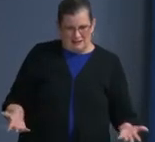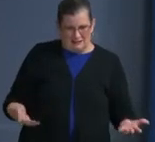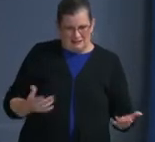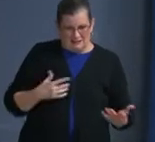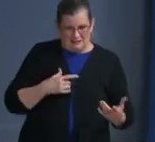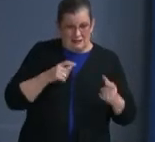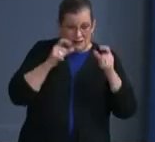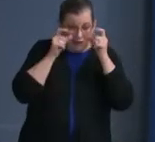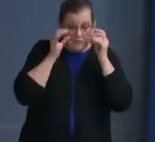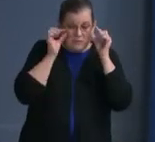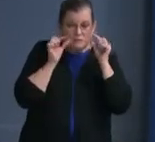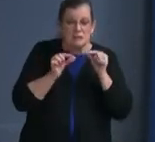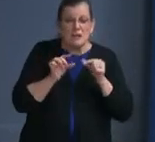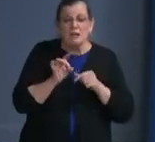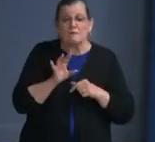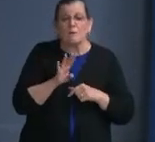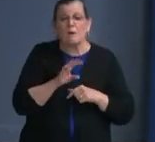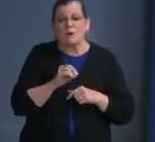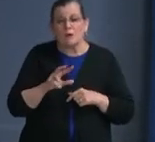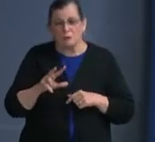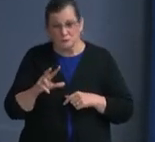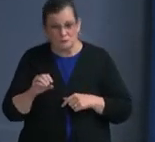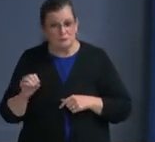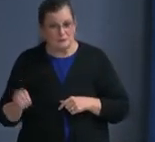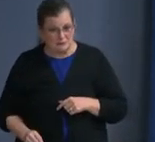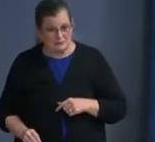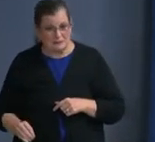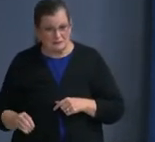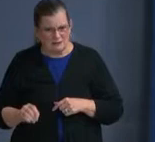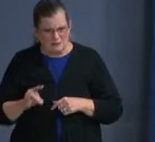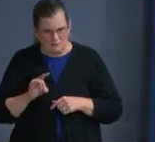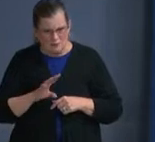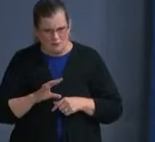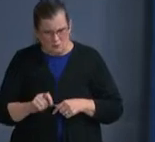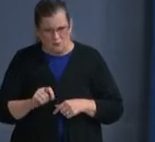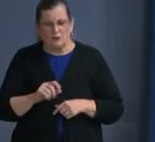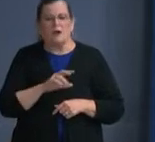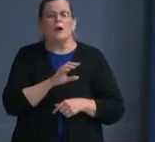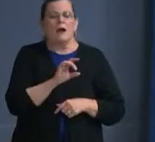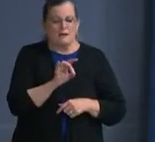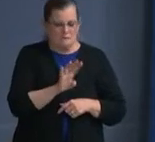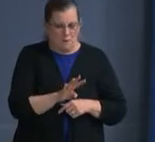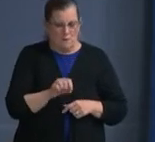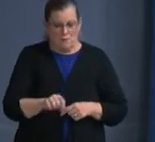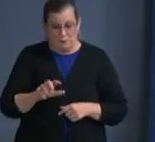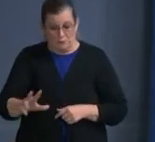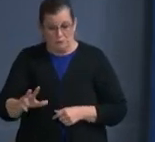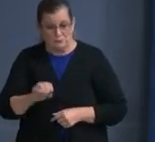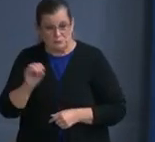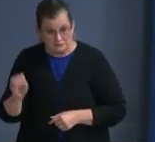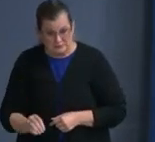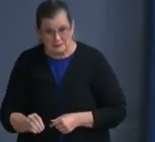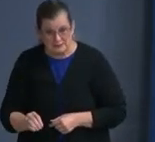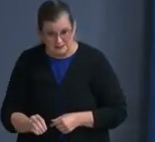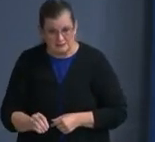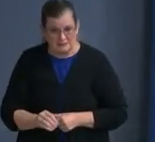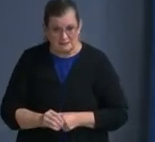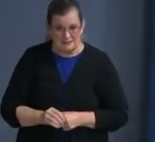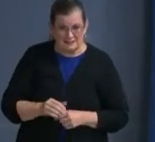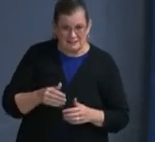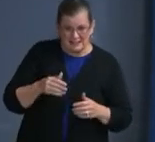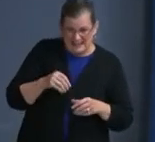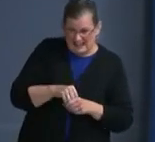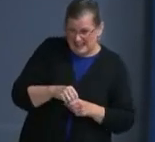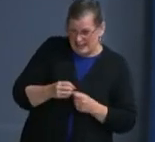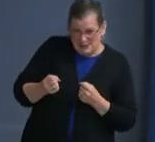is 84.3%. Dr. Nesbitt also mentioned that in most hospitals, there's built-in surge